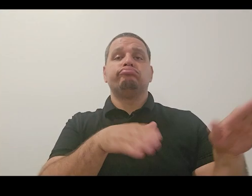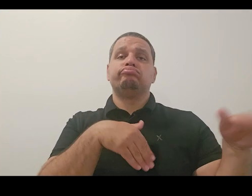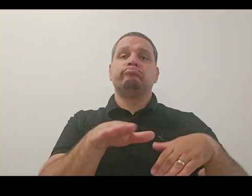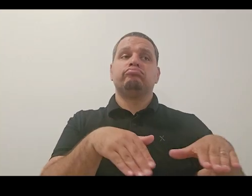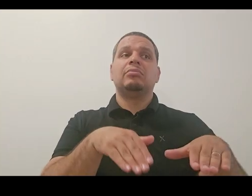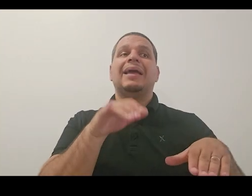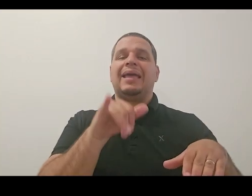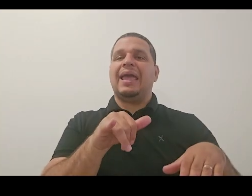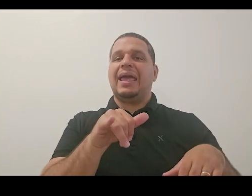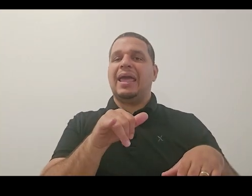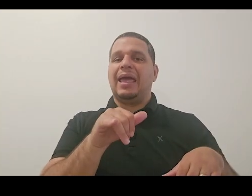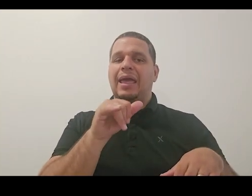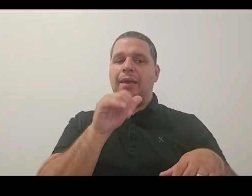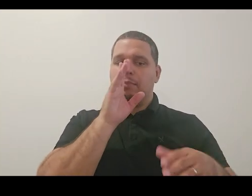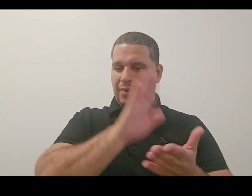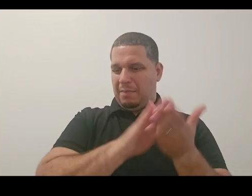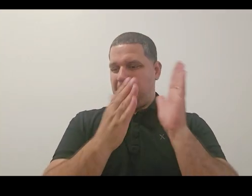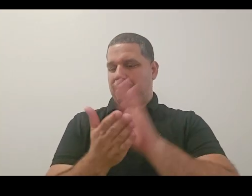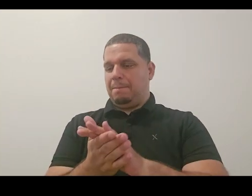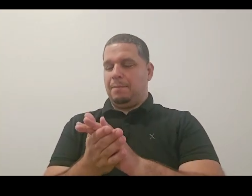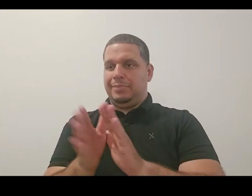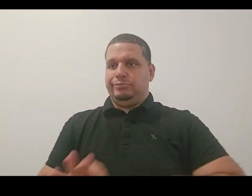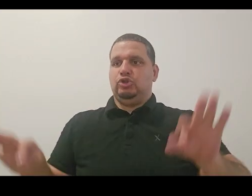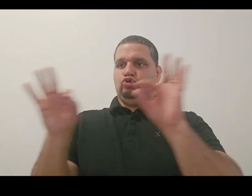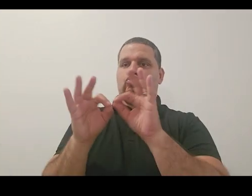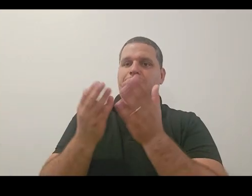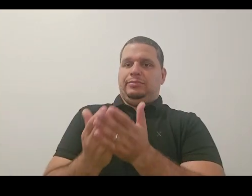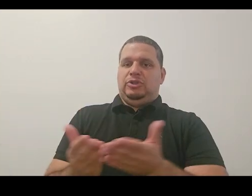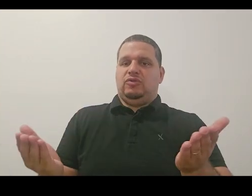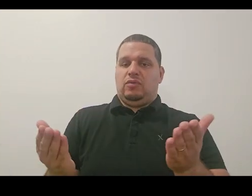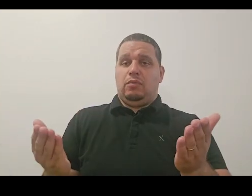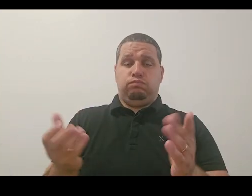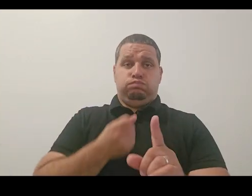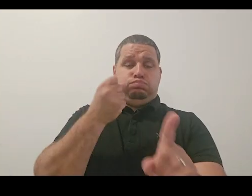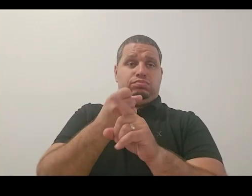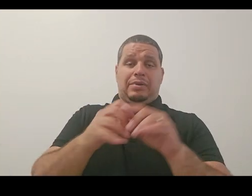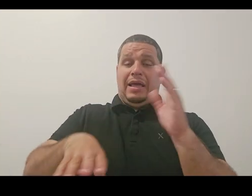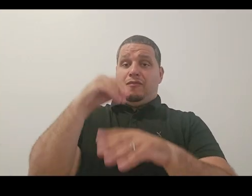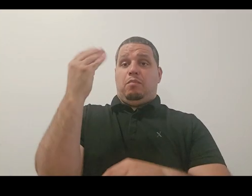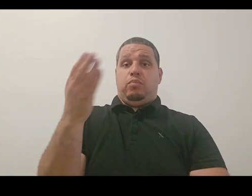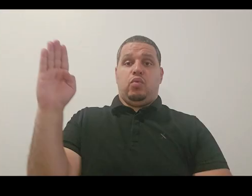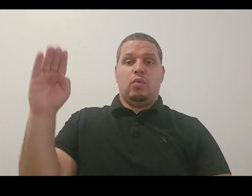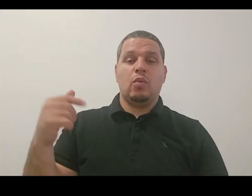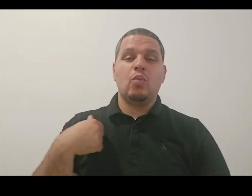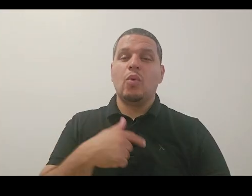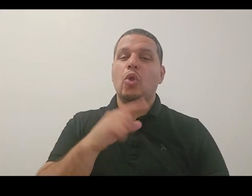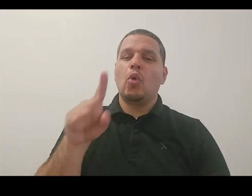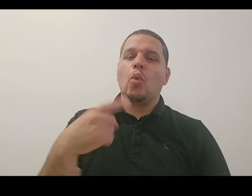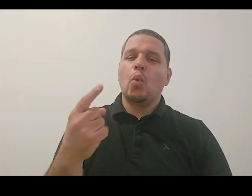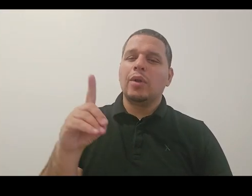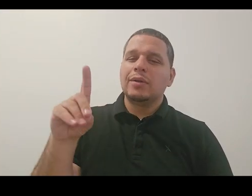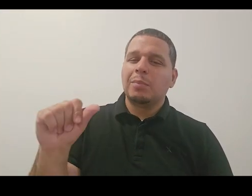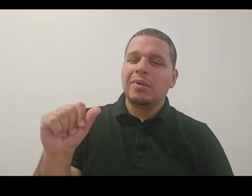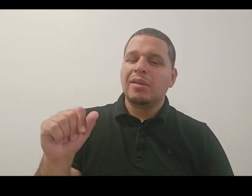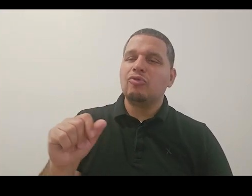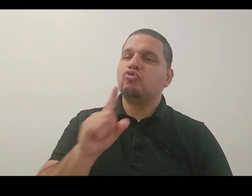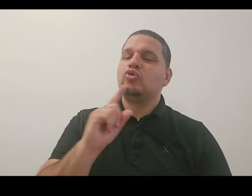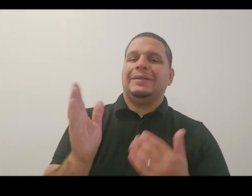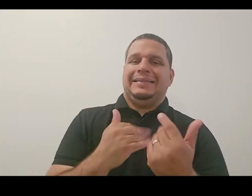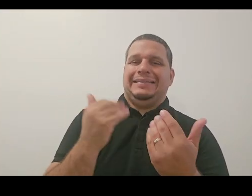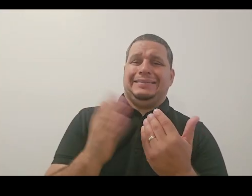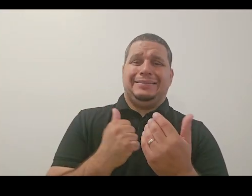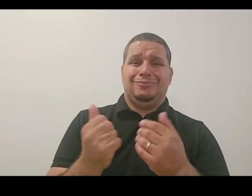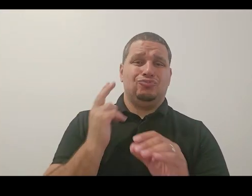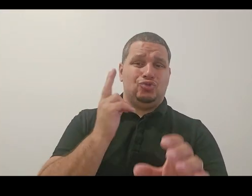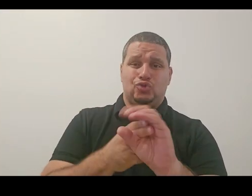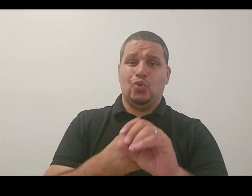non disabled person walking down the street could become essential material out of nowhere. We are the only disability that